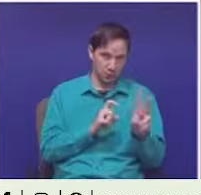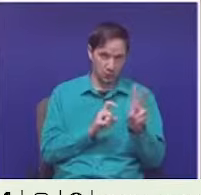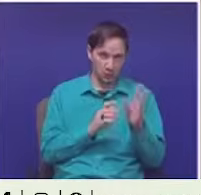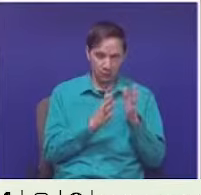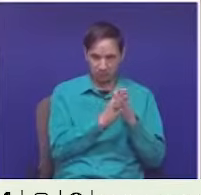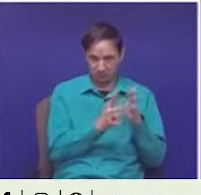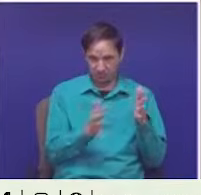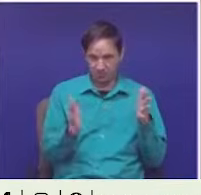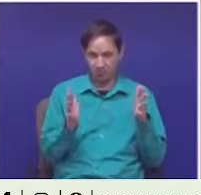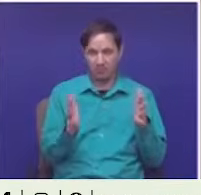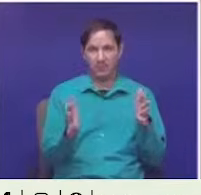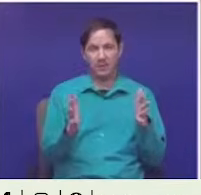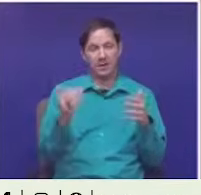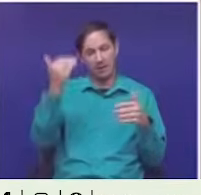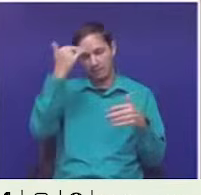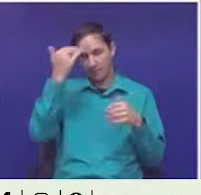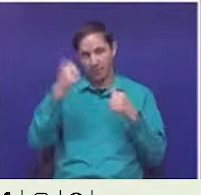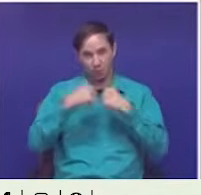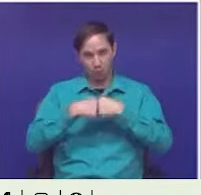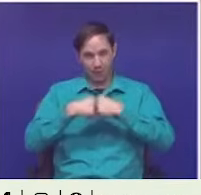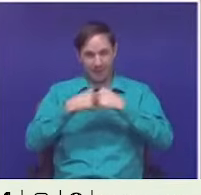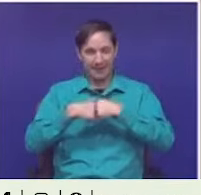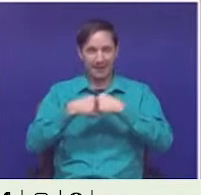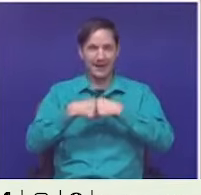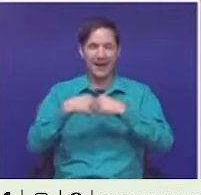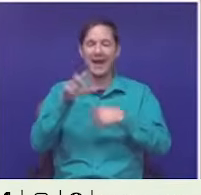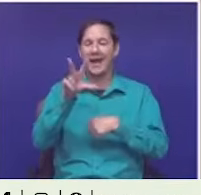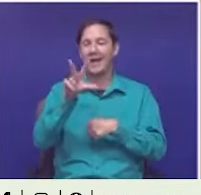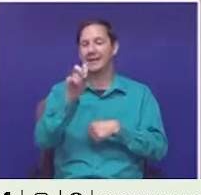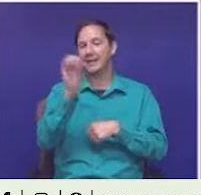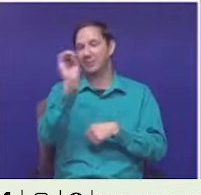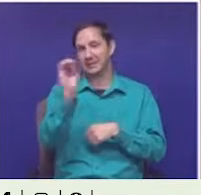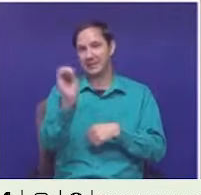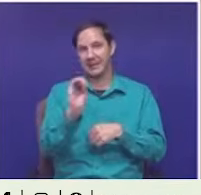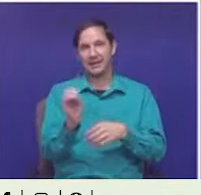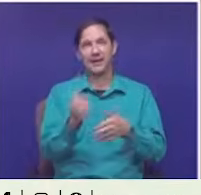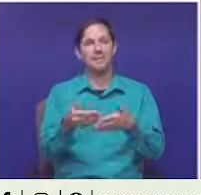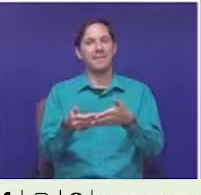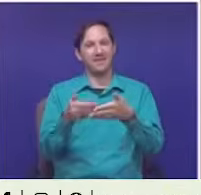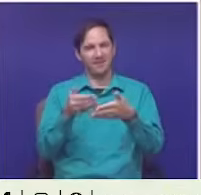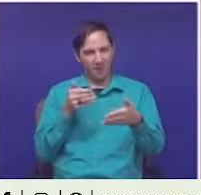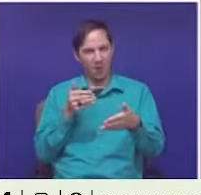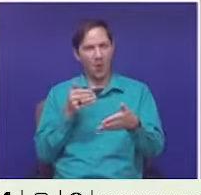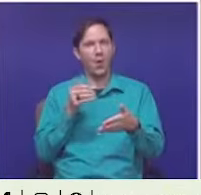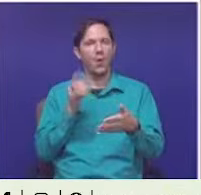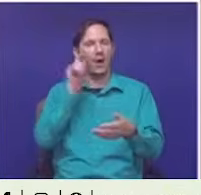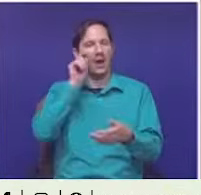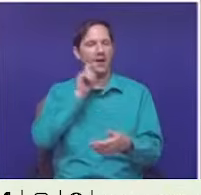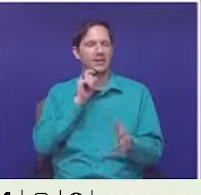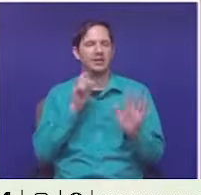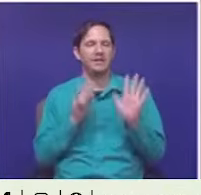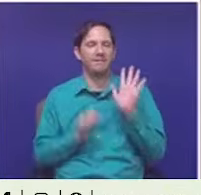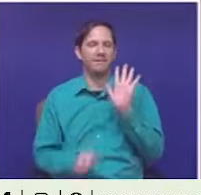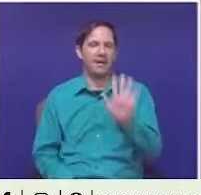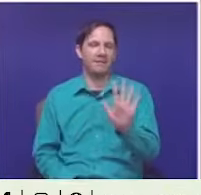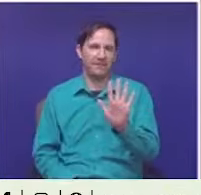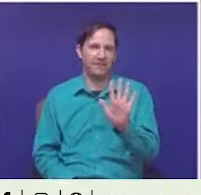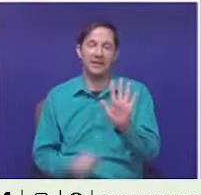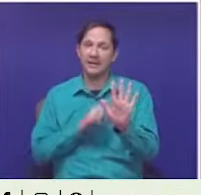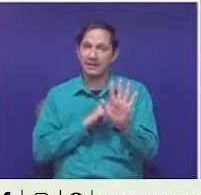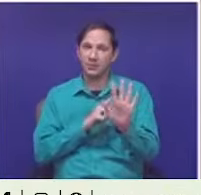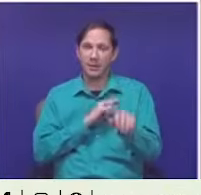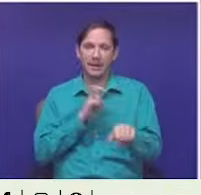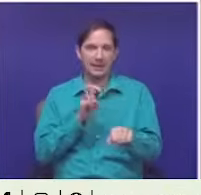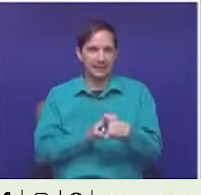the brain of a child's development, 80% of it happens before they turn 5. That is why we have to